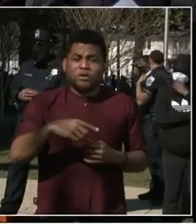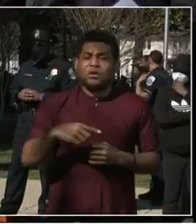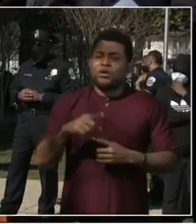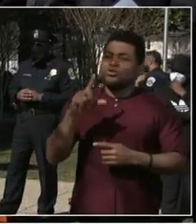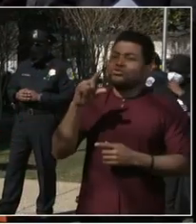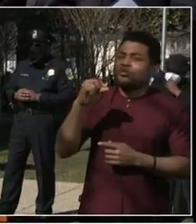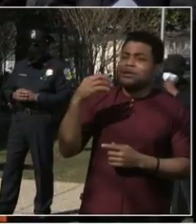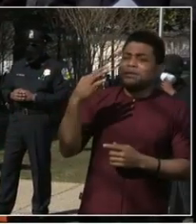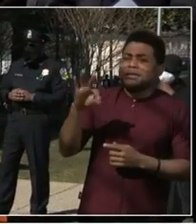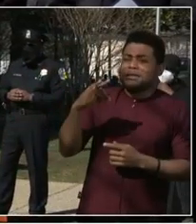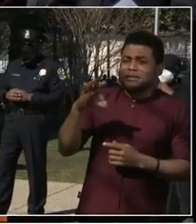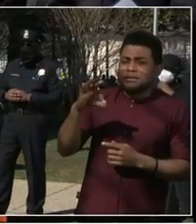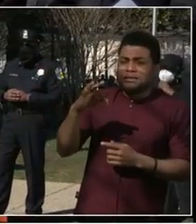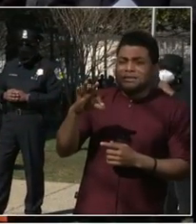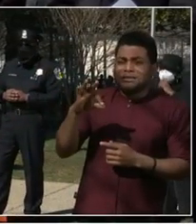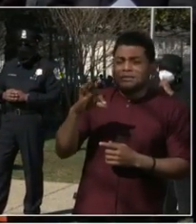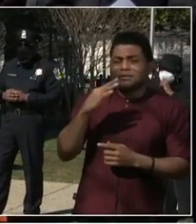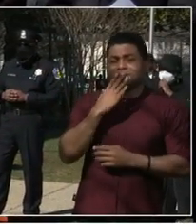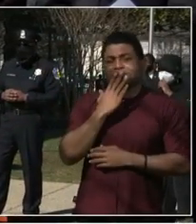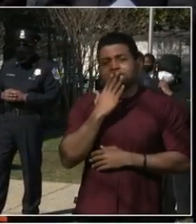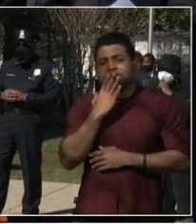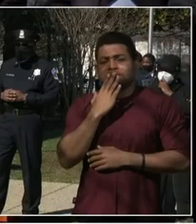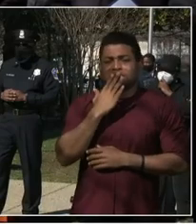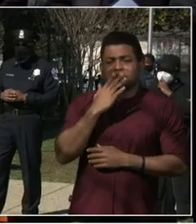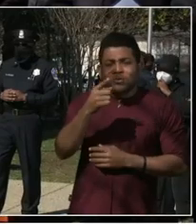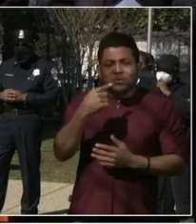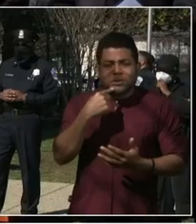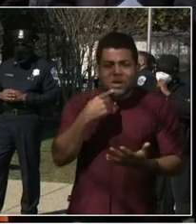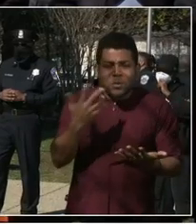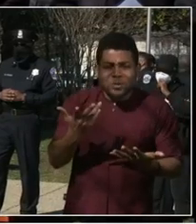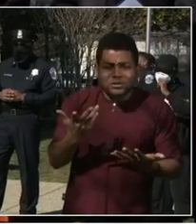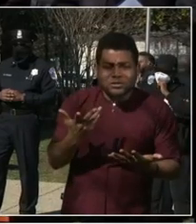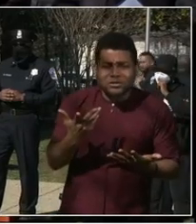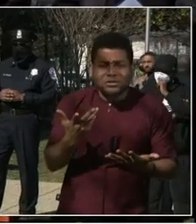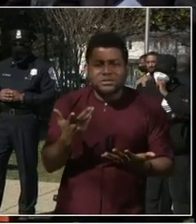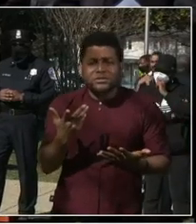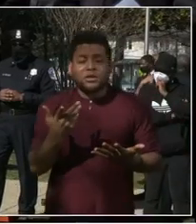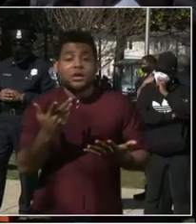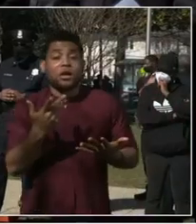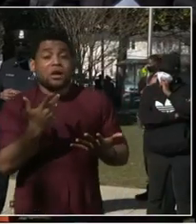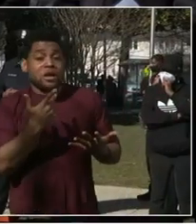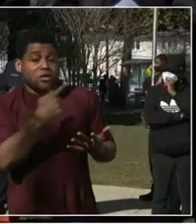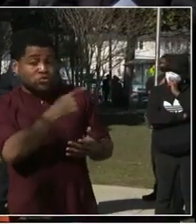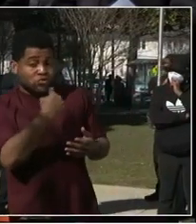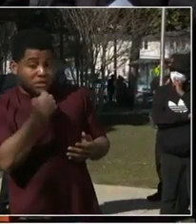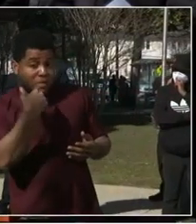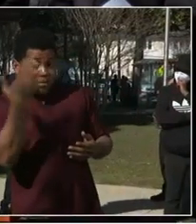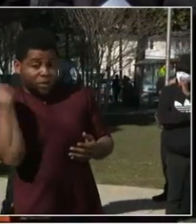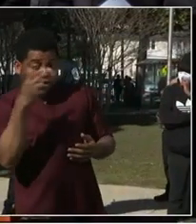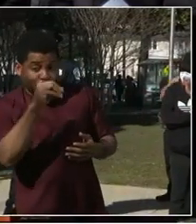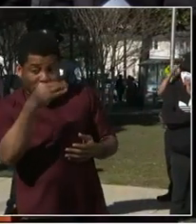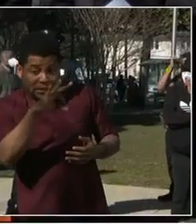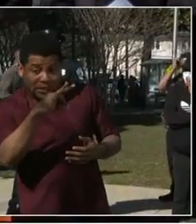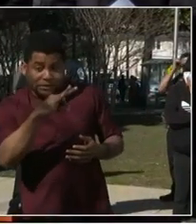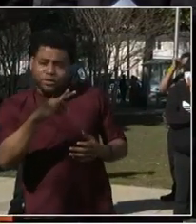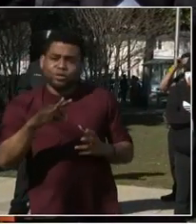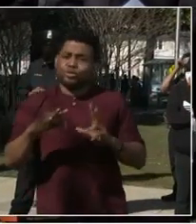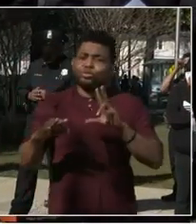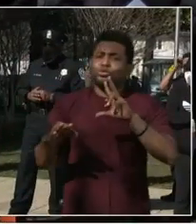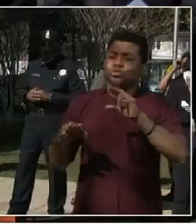2019, he sent. In 2019, DC charges. No.